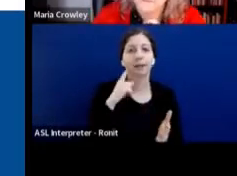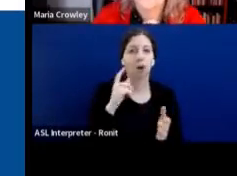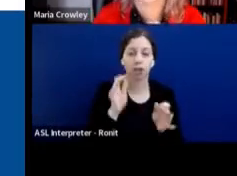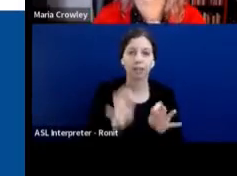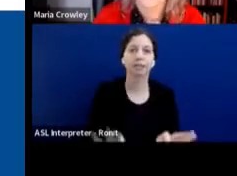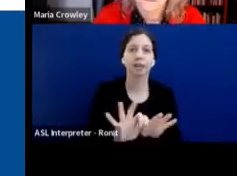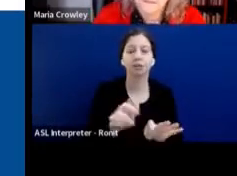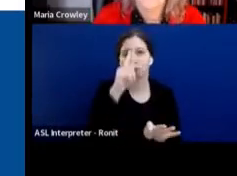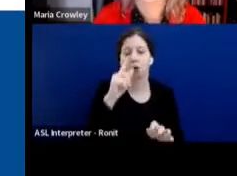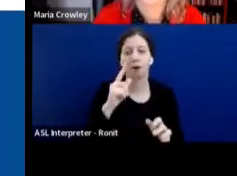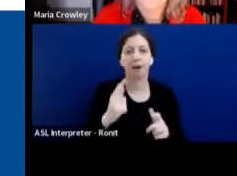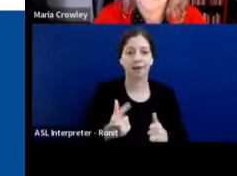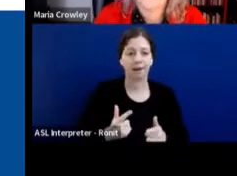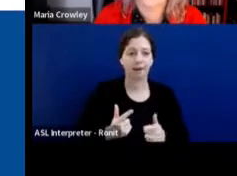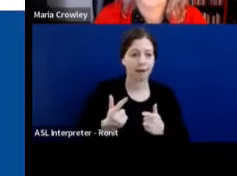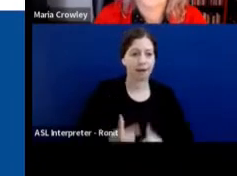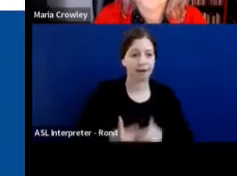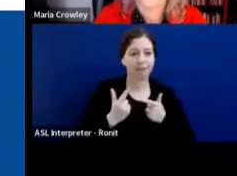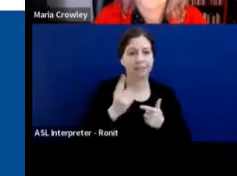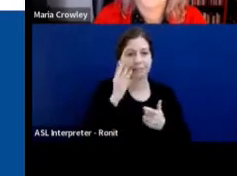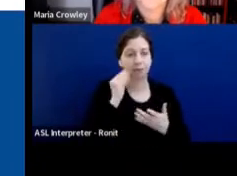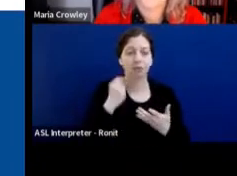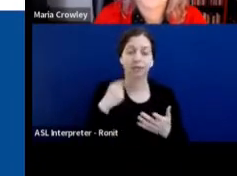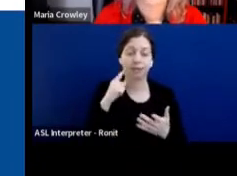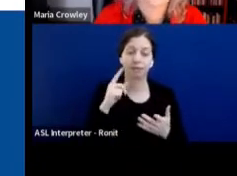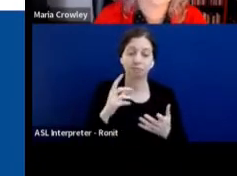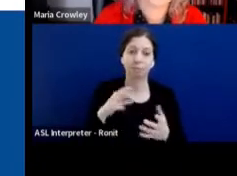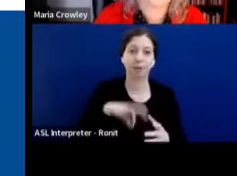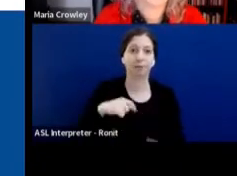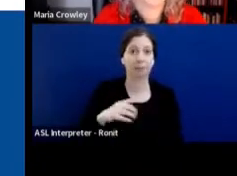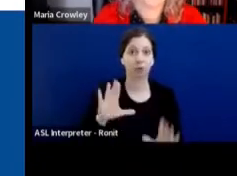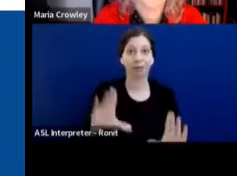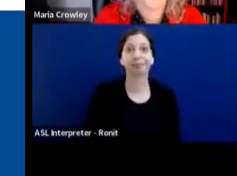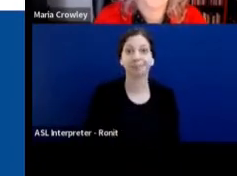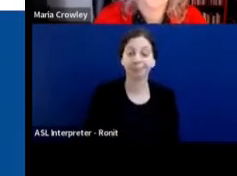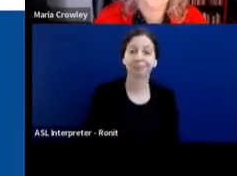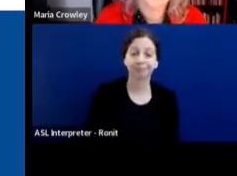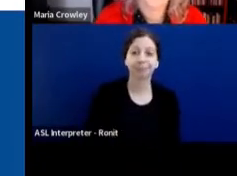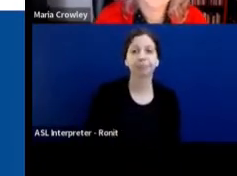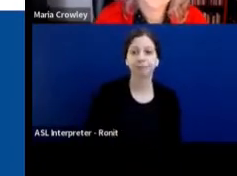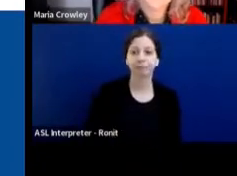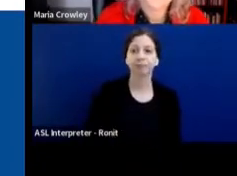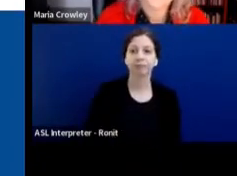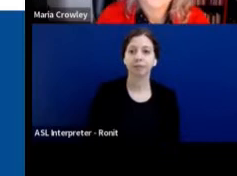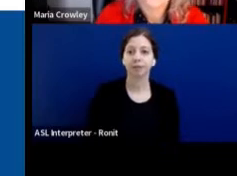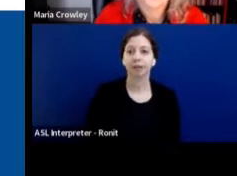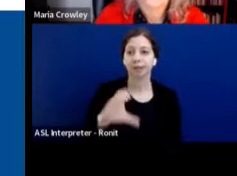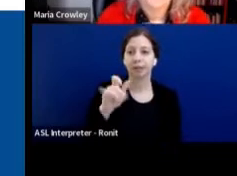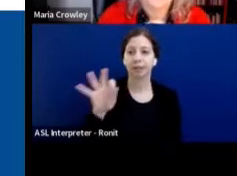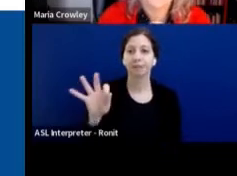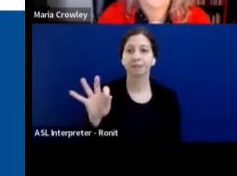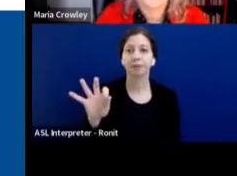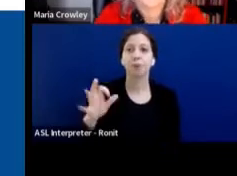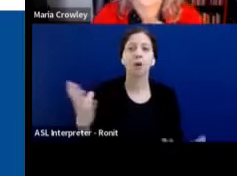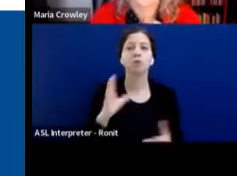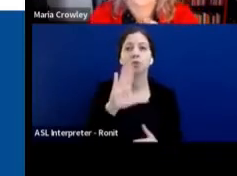for lived experience. I think that's something that we need greatly. Great. Thank you. Cliff, what would be